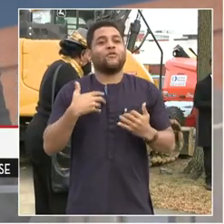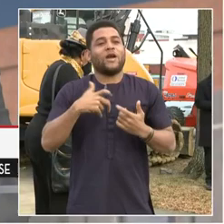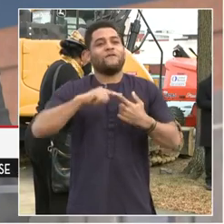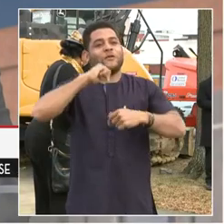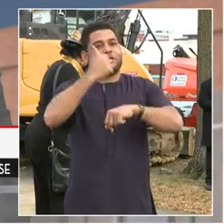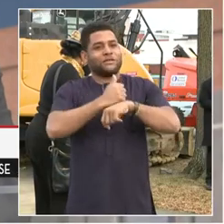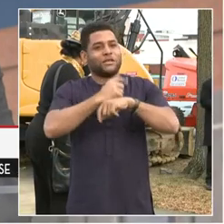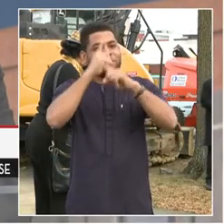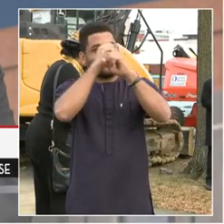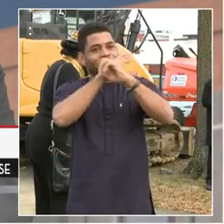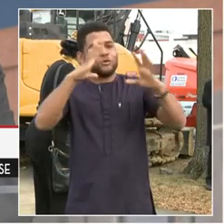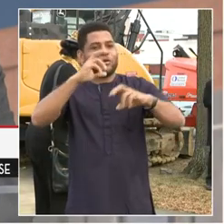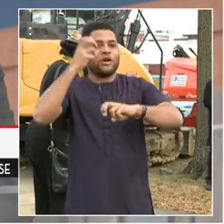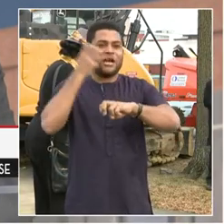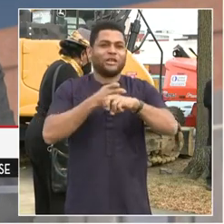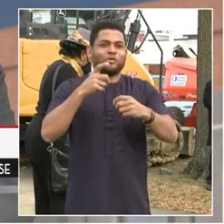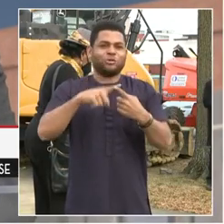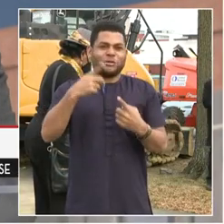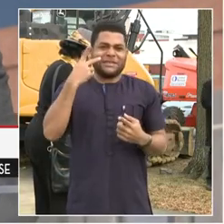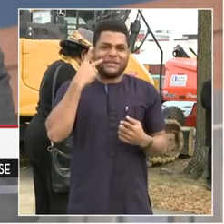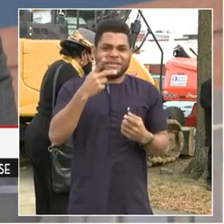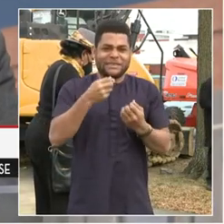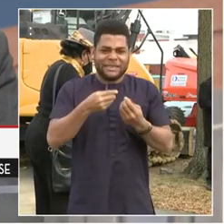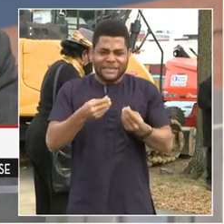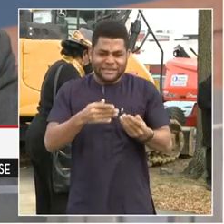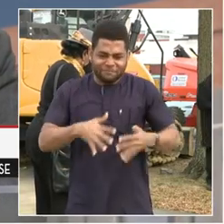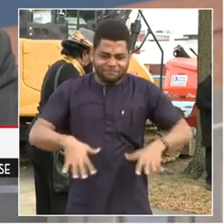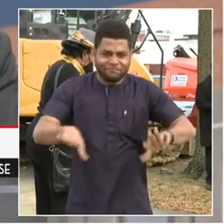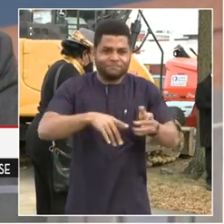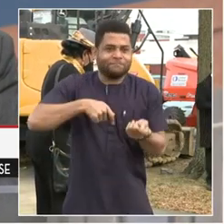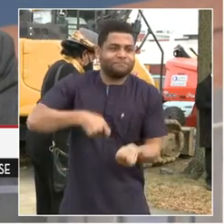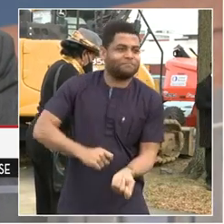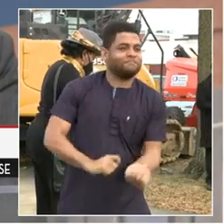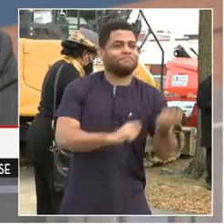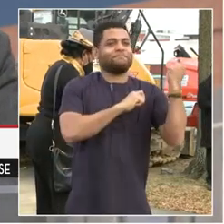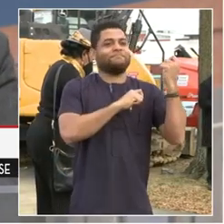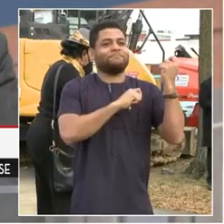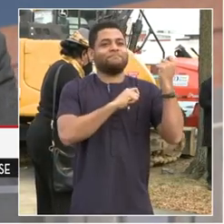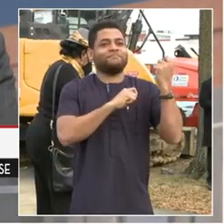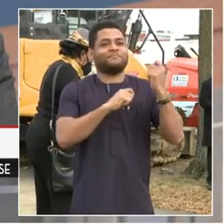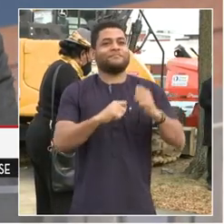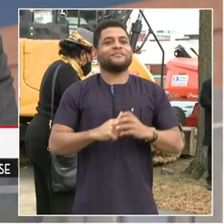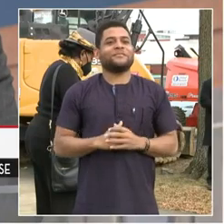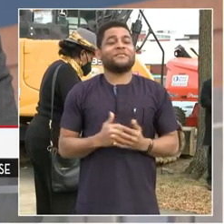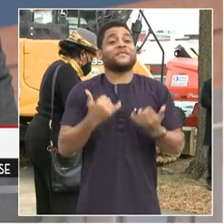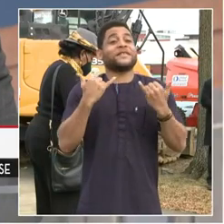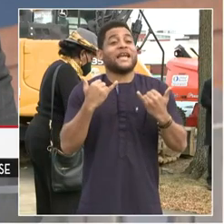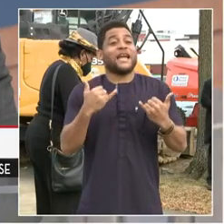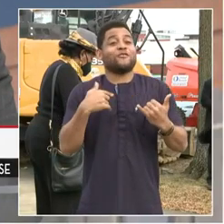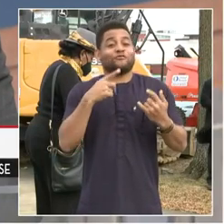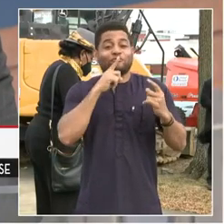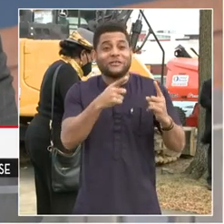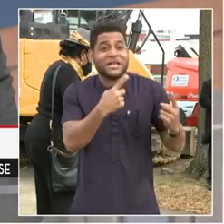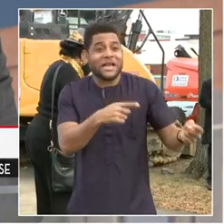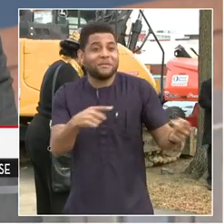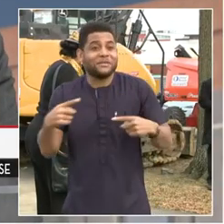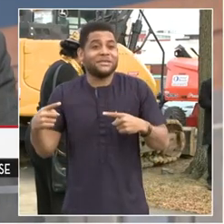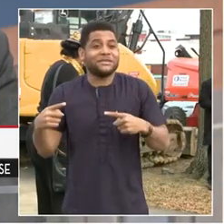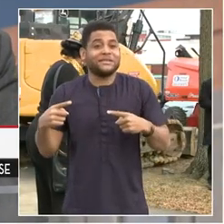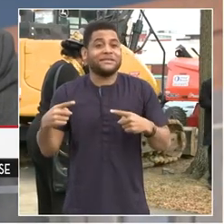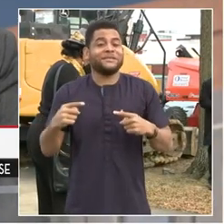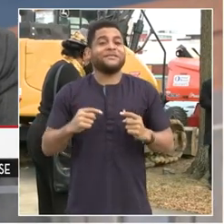vision, and to see it coming to fruition, to reality,